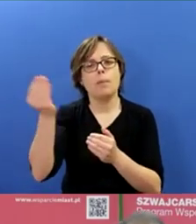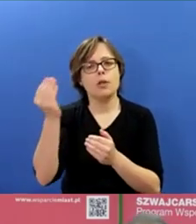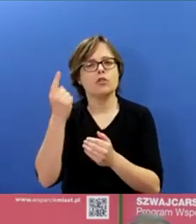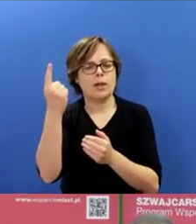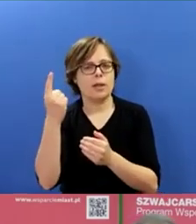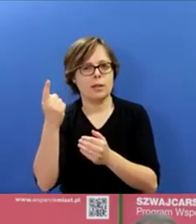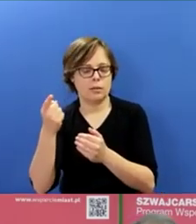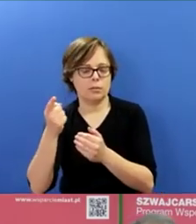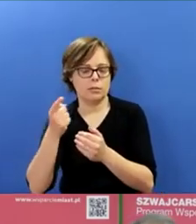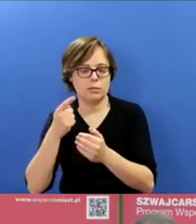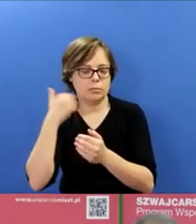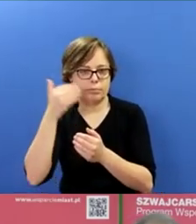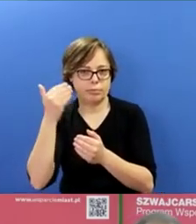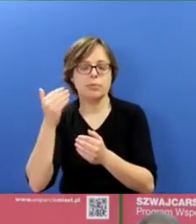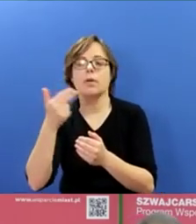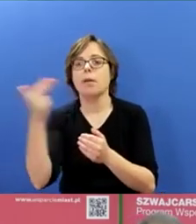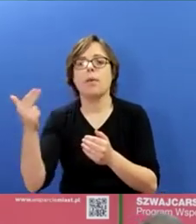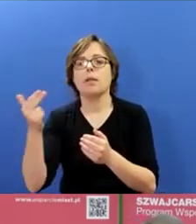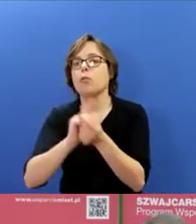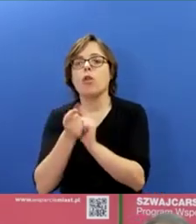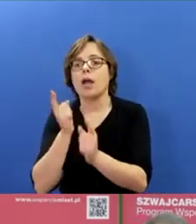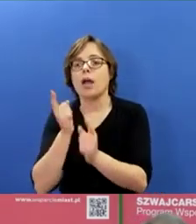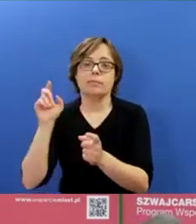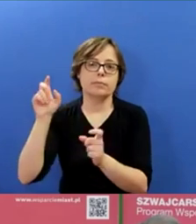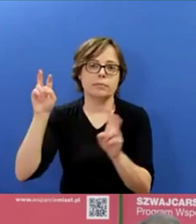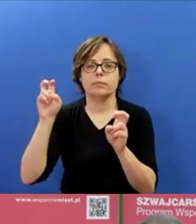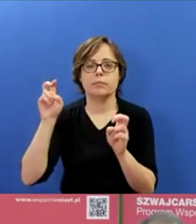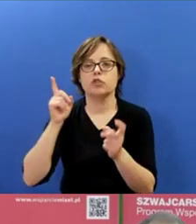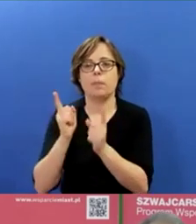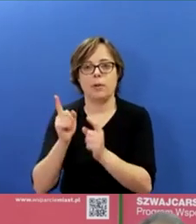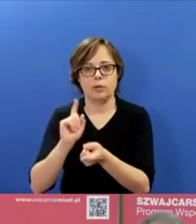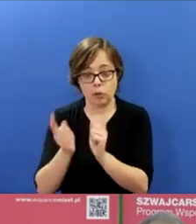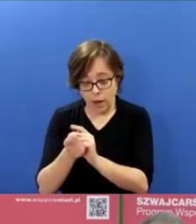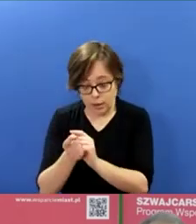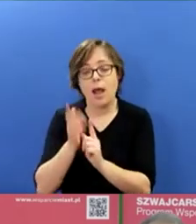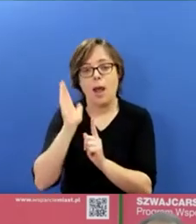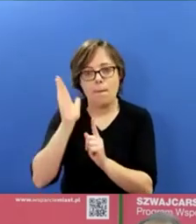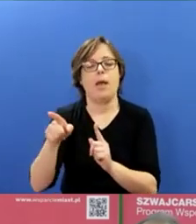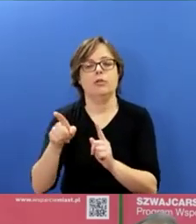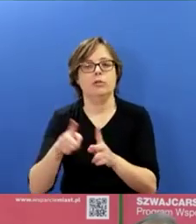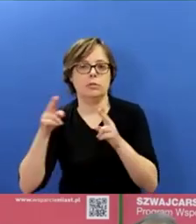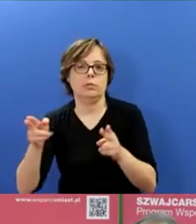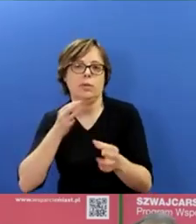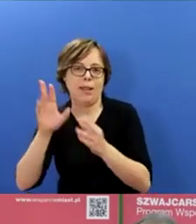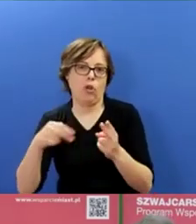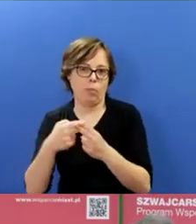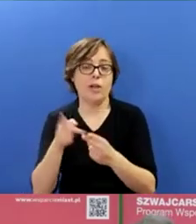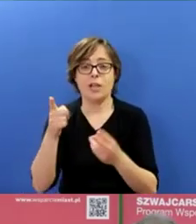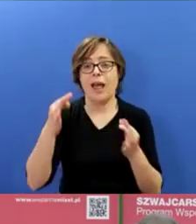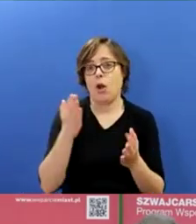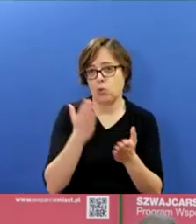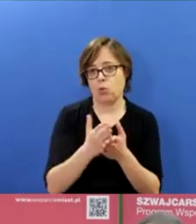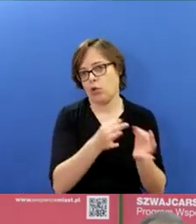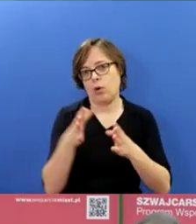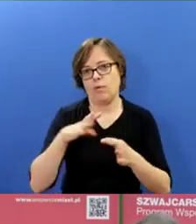presentation from Thun and the last one on speed dating, we'll have another Q&A session. And right now, feel